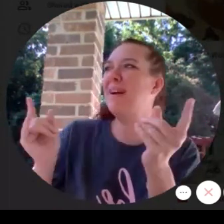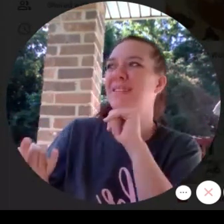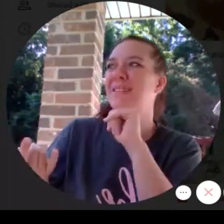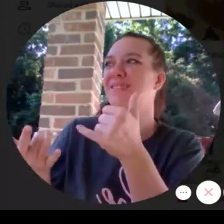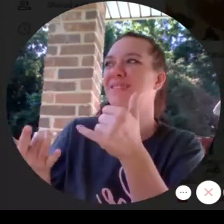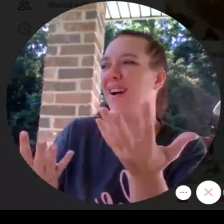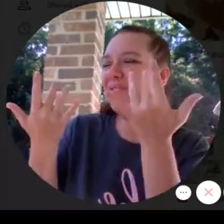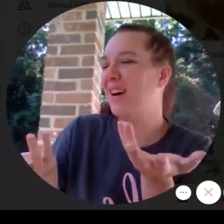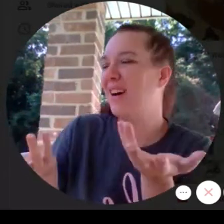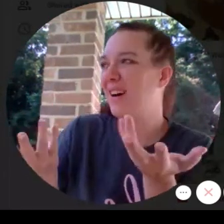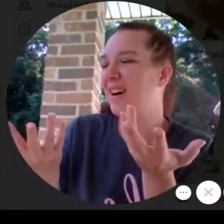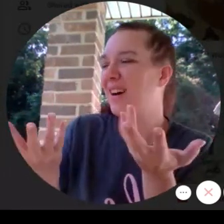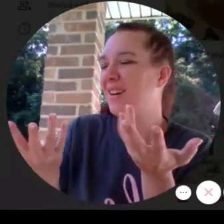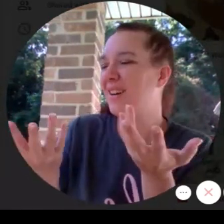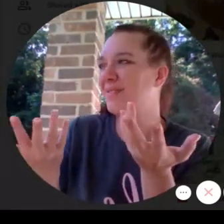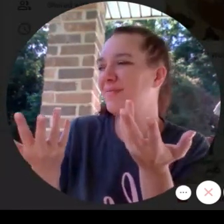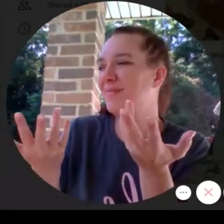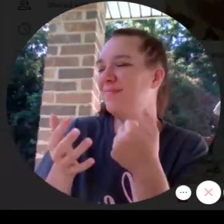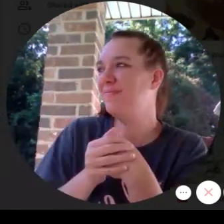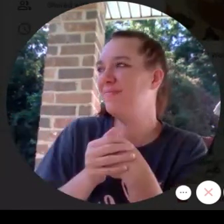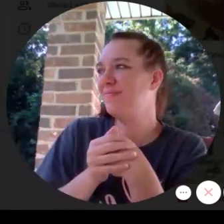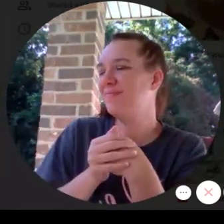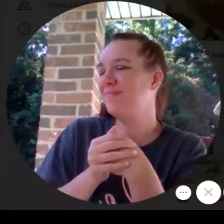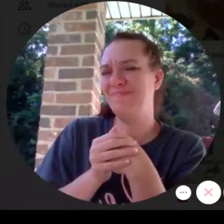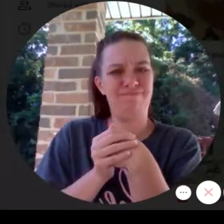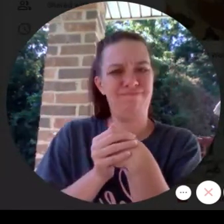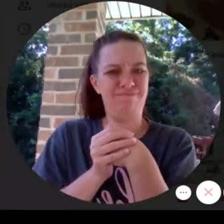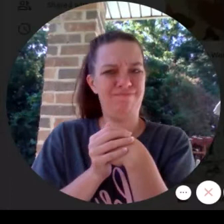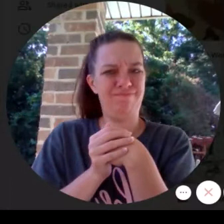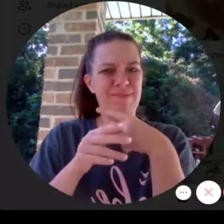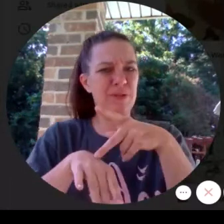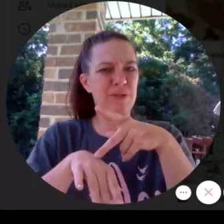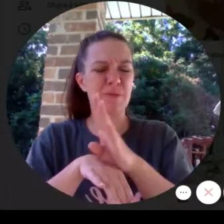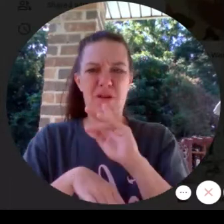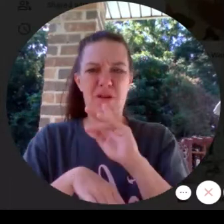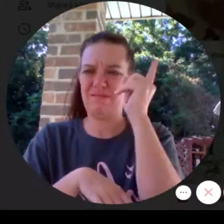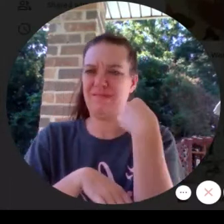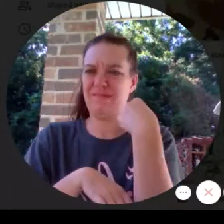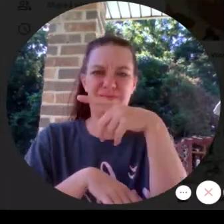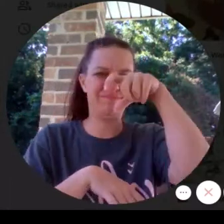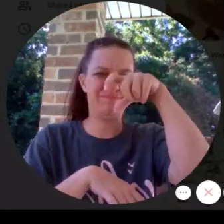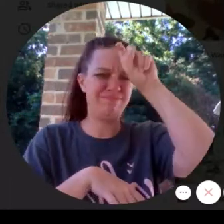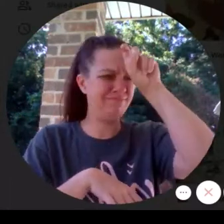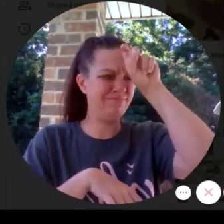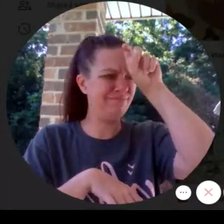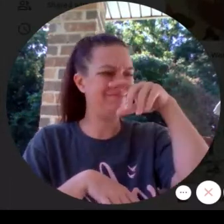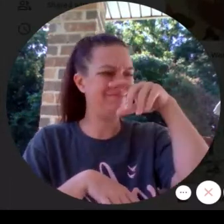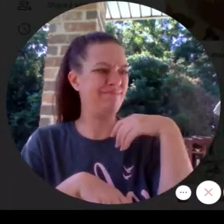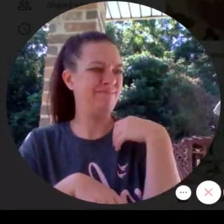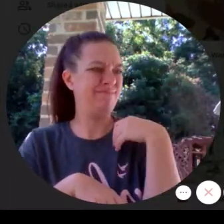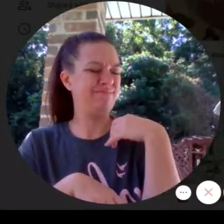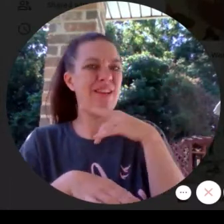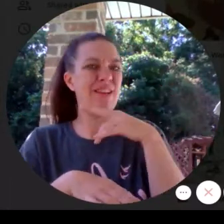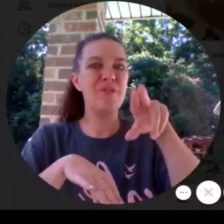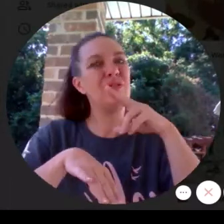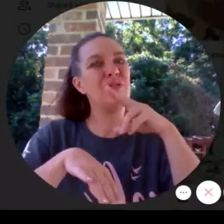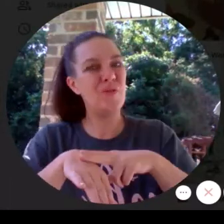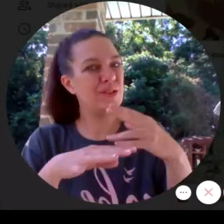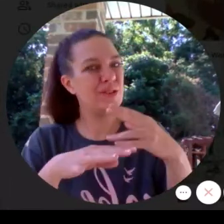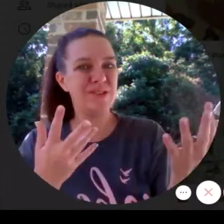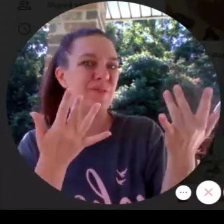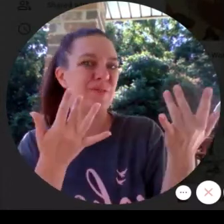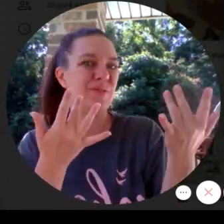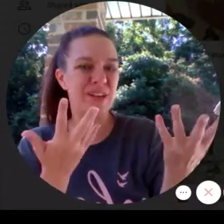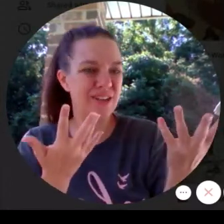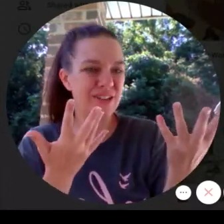fire." Bertrand Barkin looked perplexed. "Of course there was, Stuart," he said.